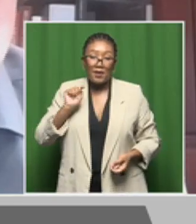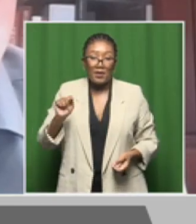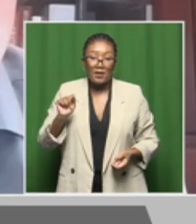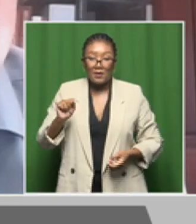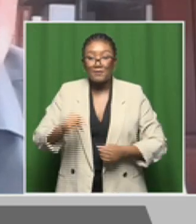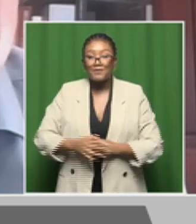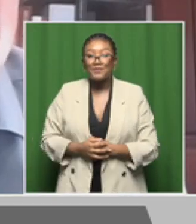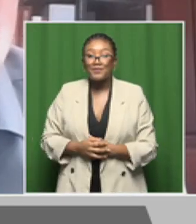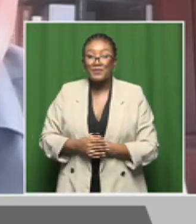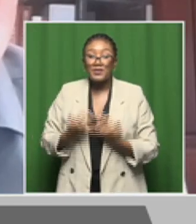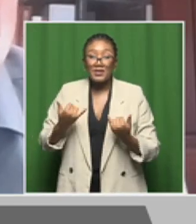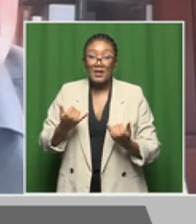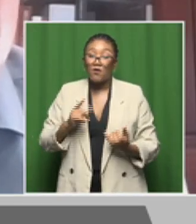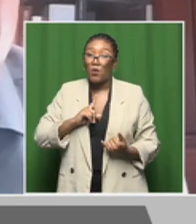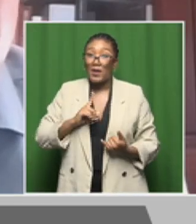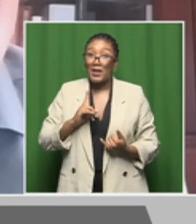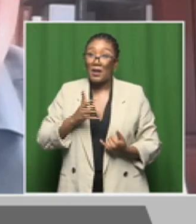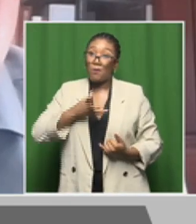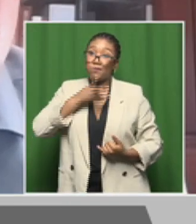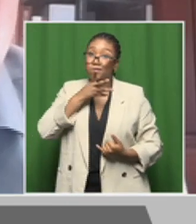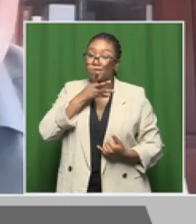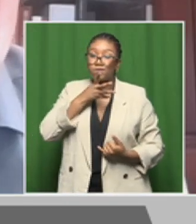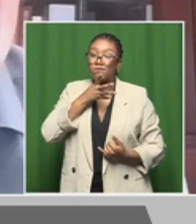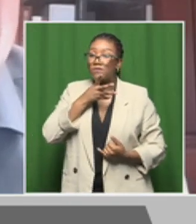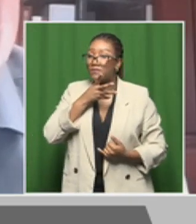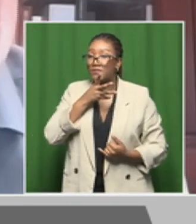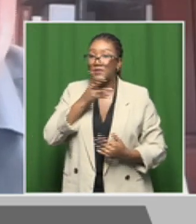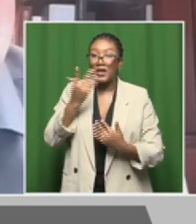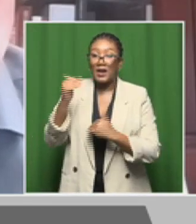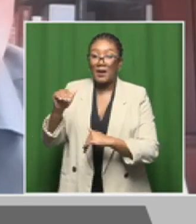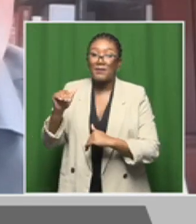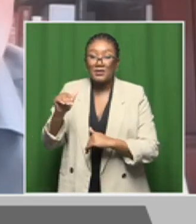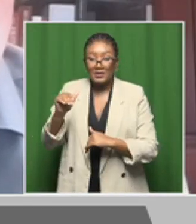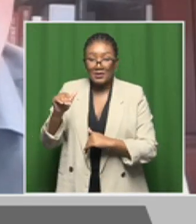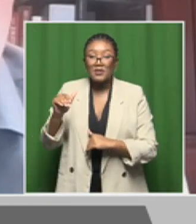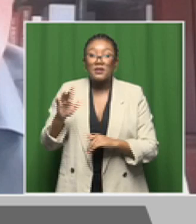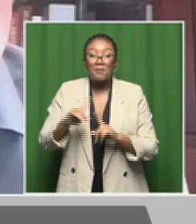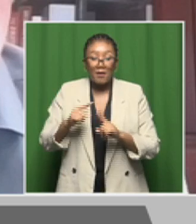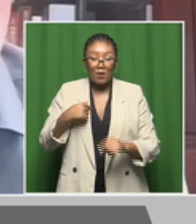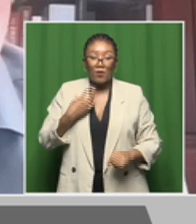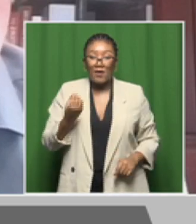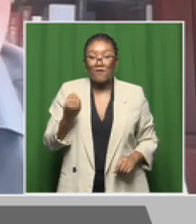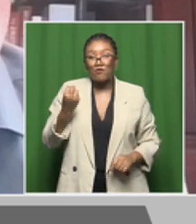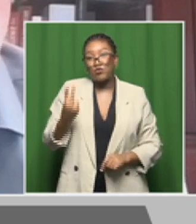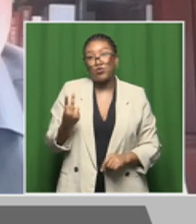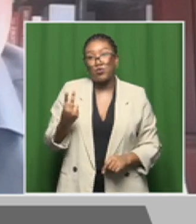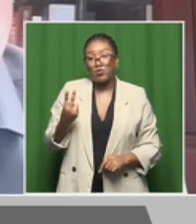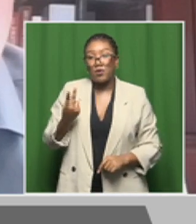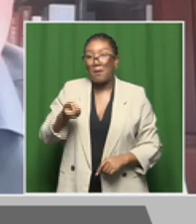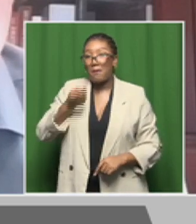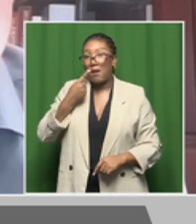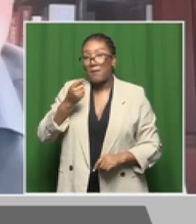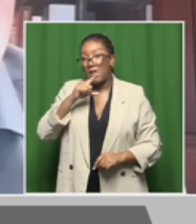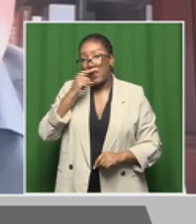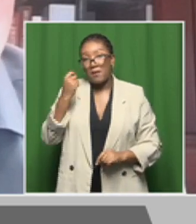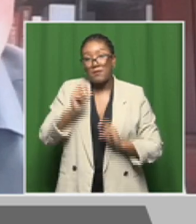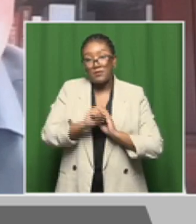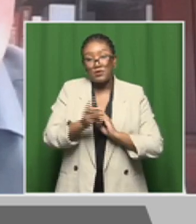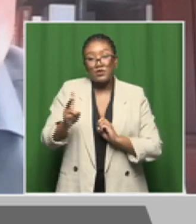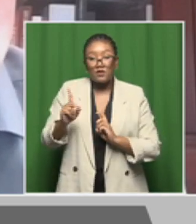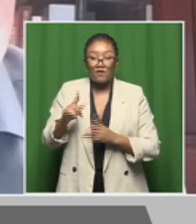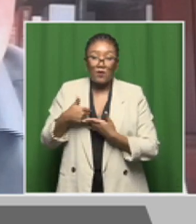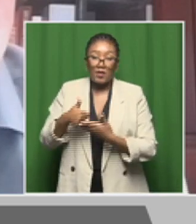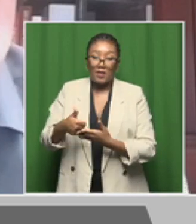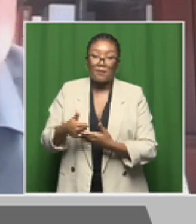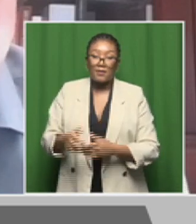some shortages, but now there are at least 2 of these products on the market, and it should ease off the supply